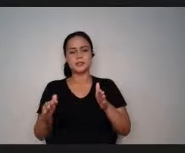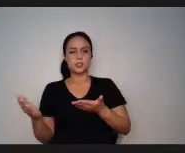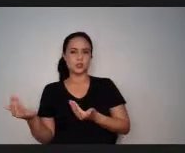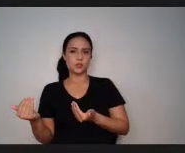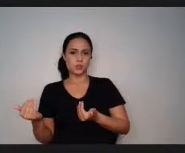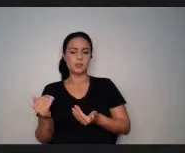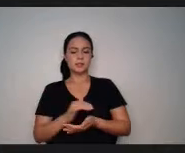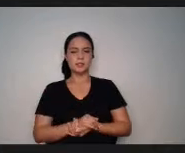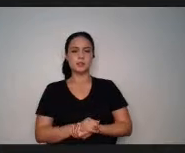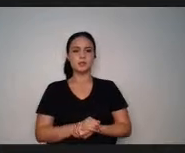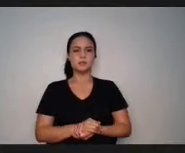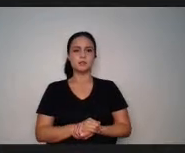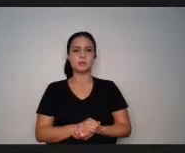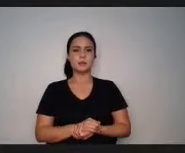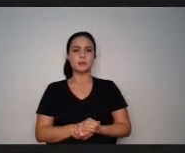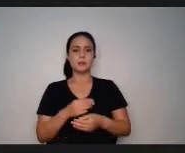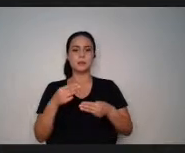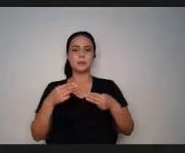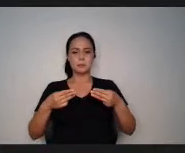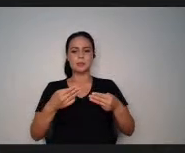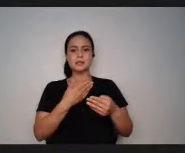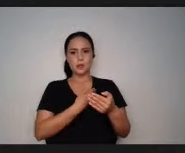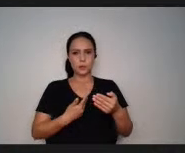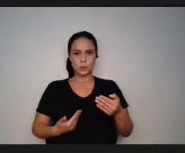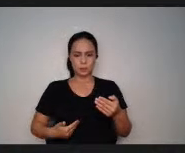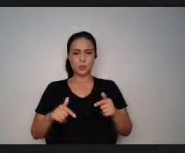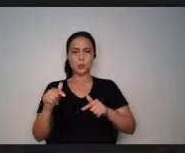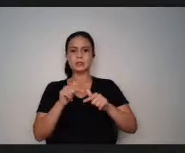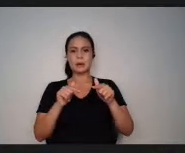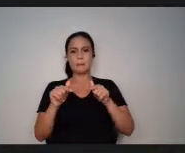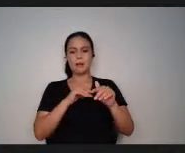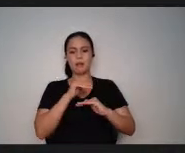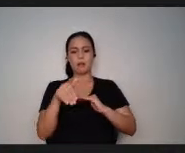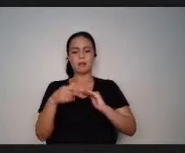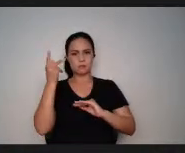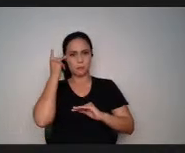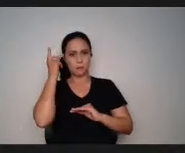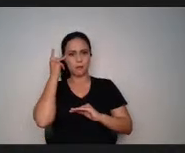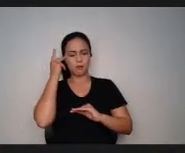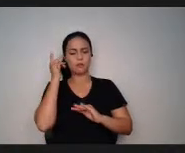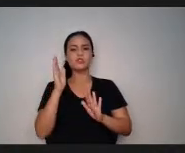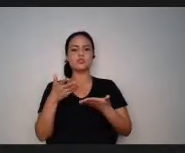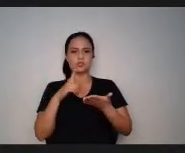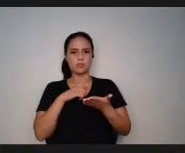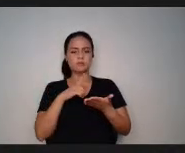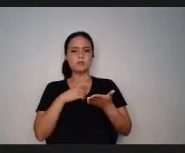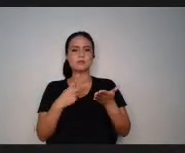the child labor of the